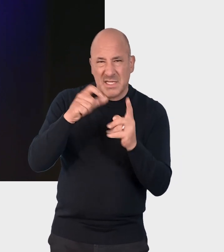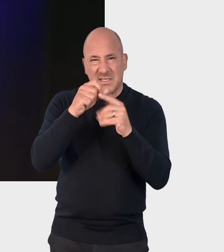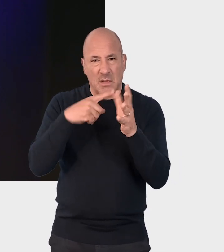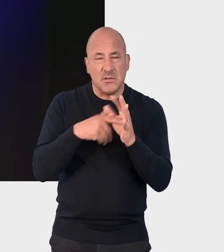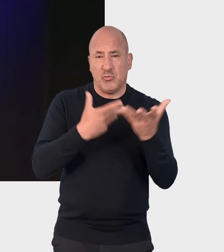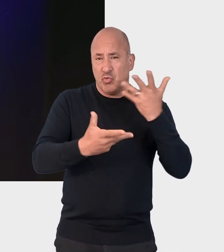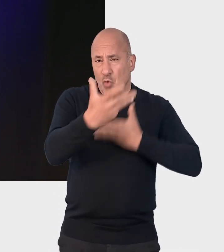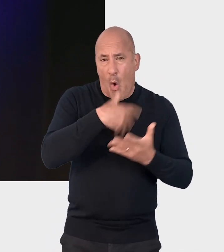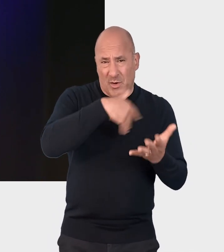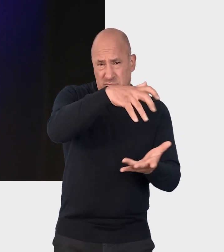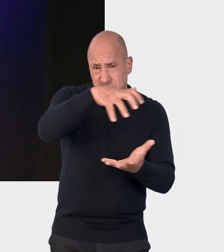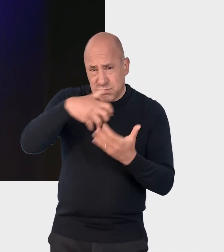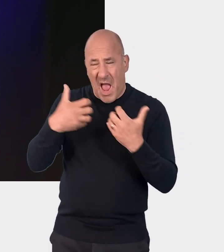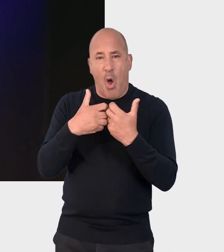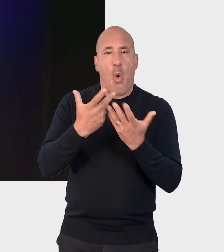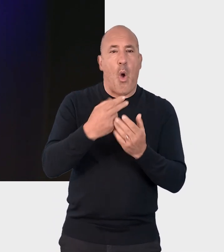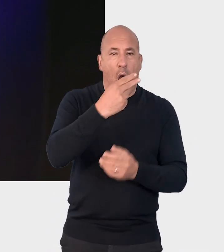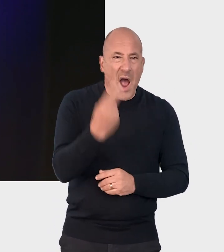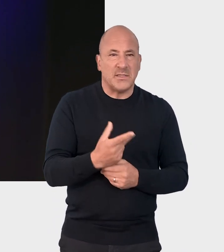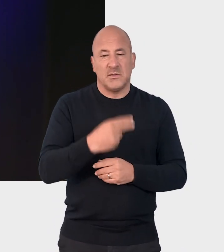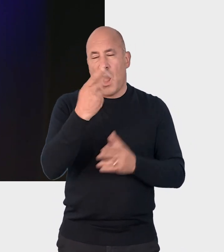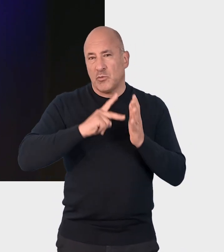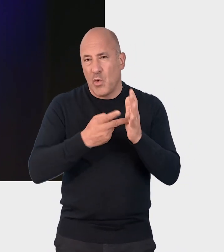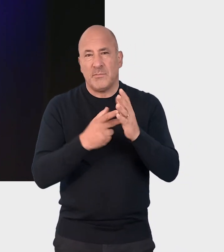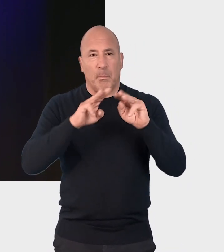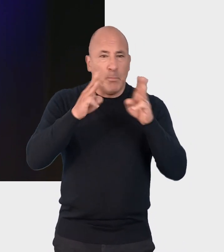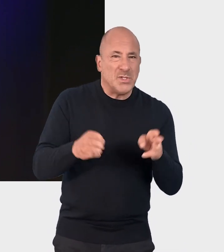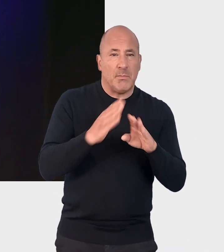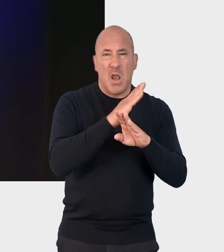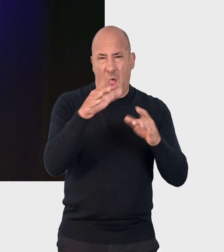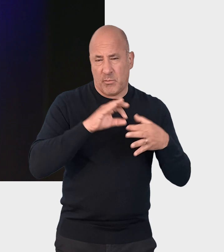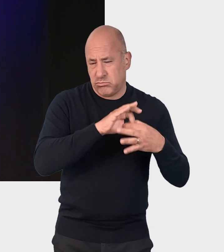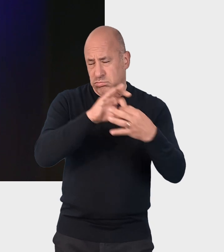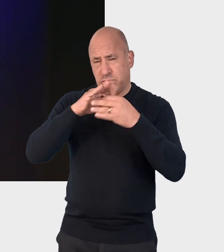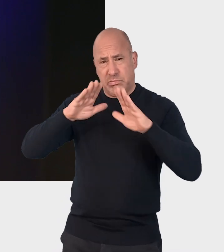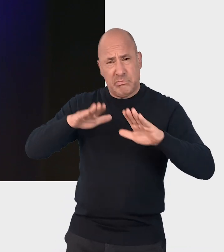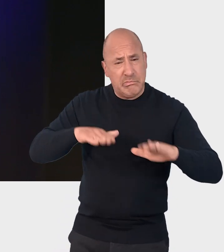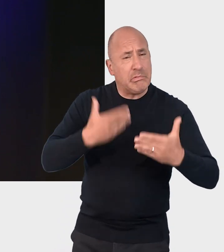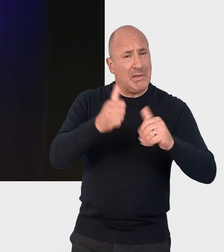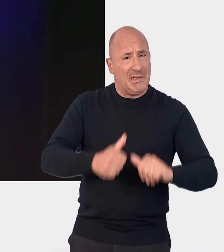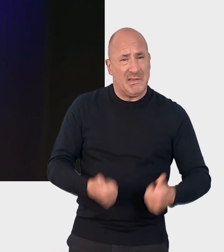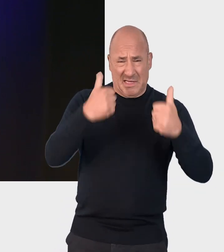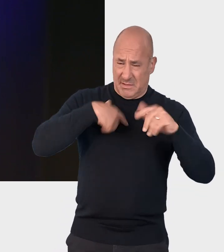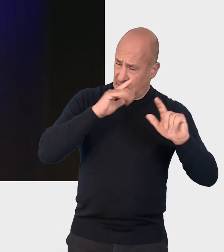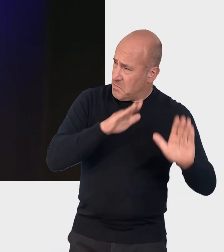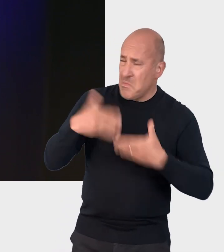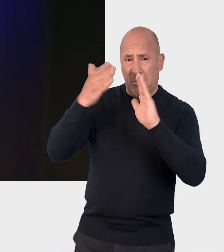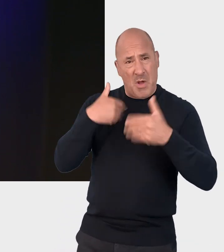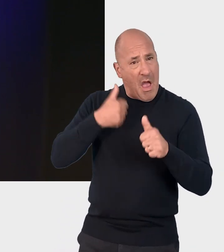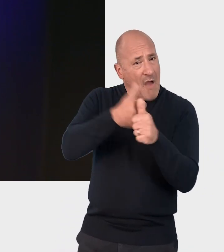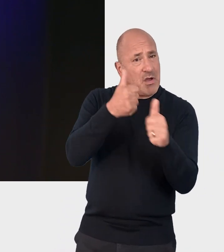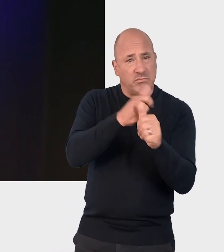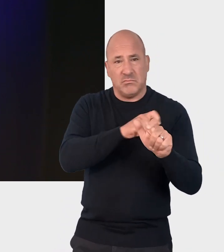and the stories you tell us about the ways in which artists, arts organisations, museums and libraries are together delivering for this